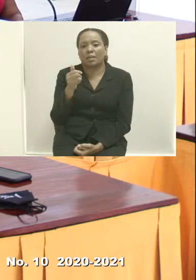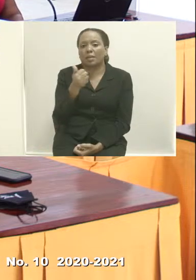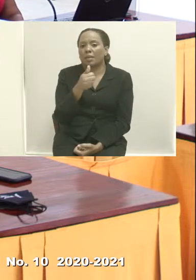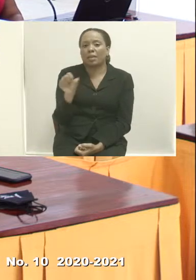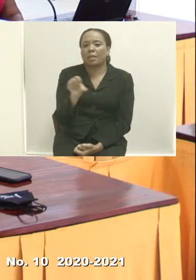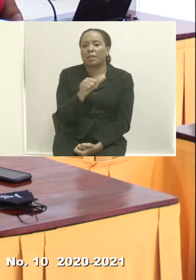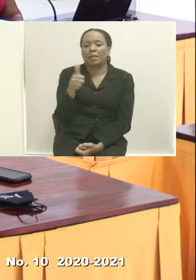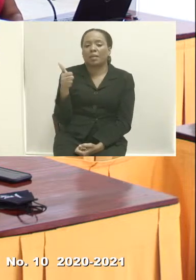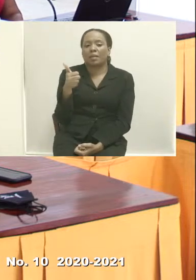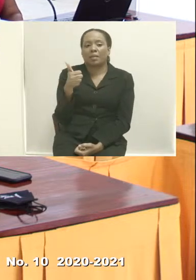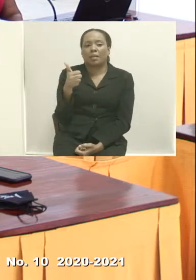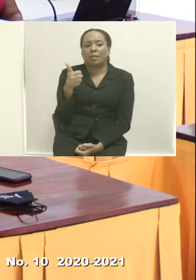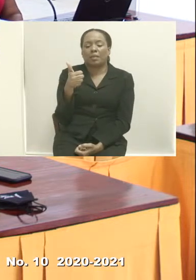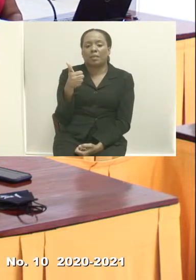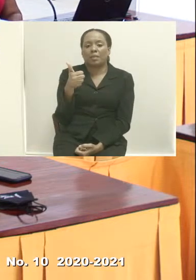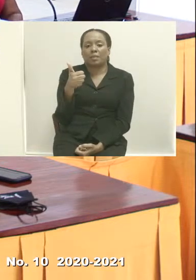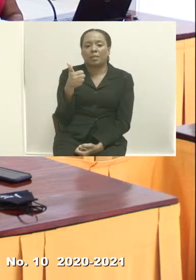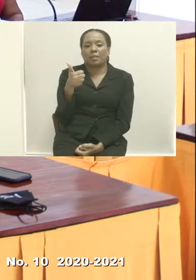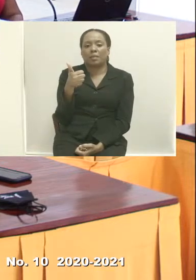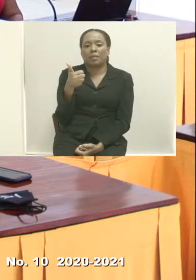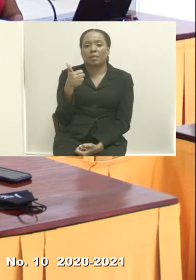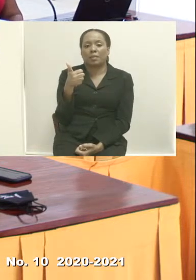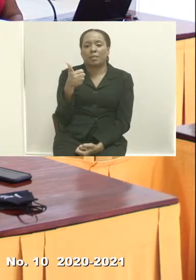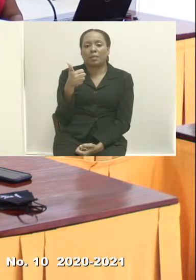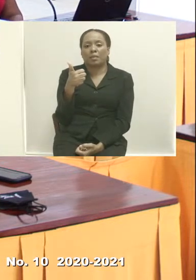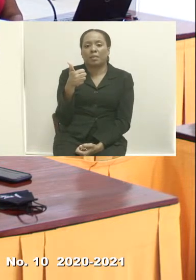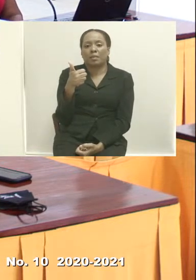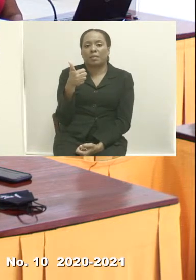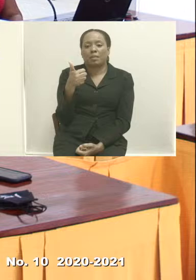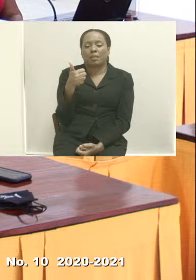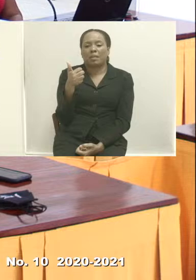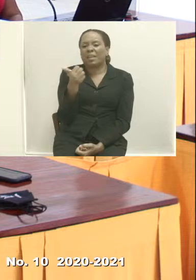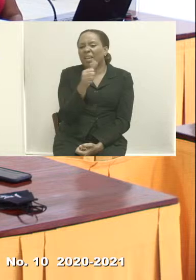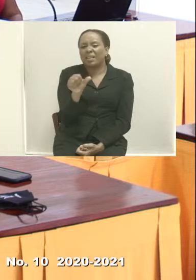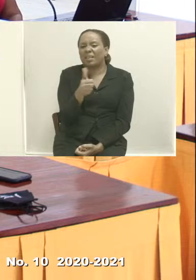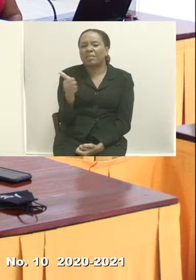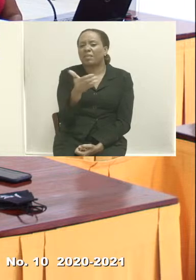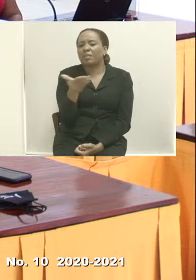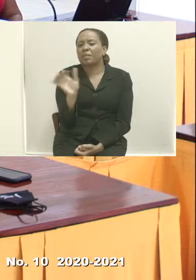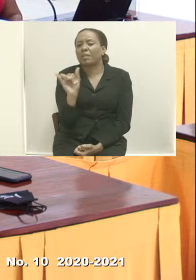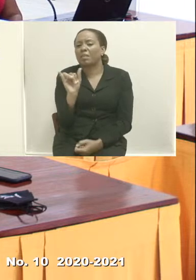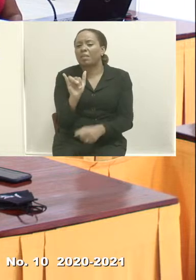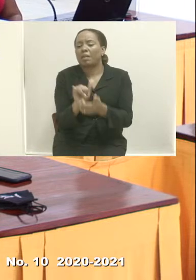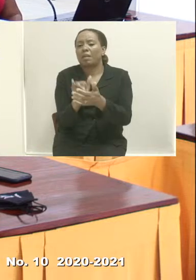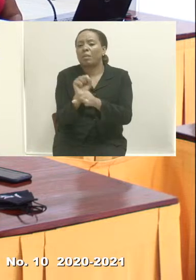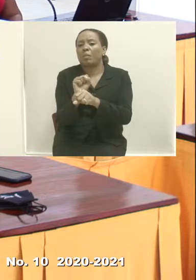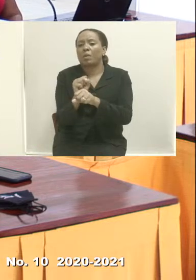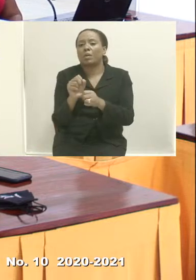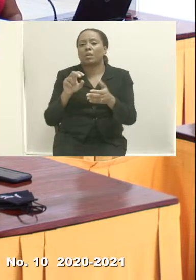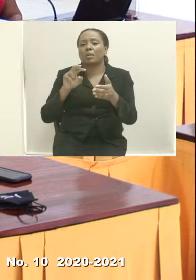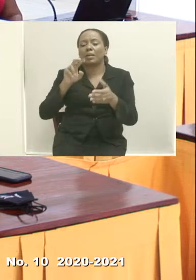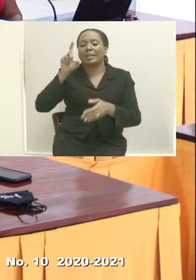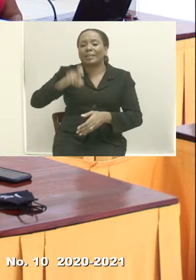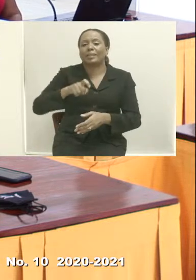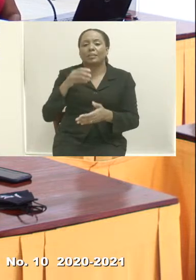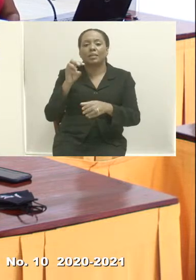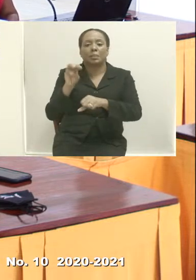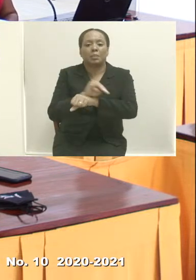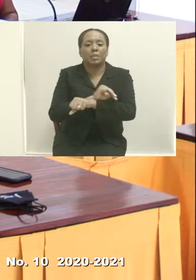that nature would work would probably have to have the imprimatur of the Ministry of Finance. If the